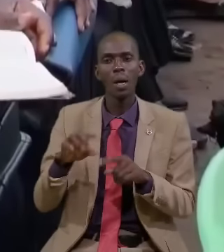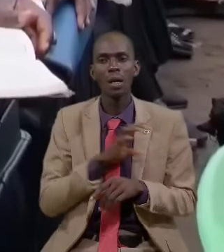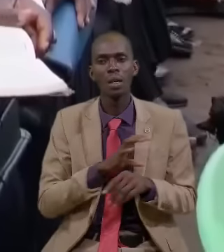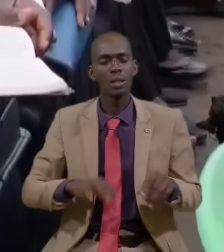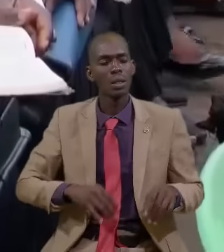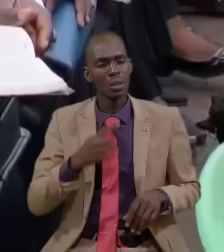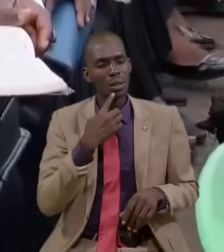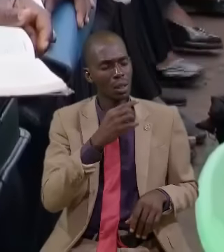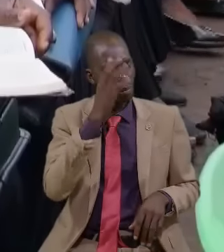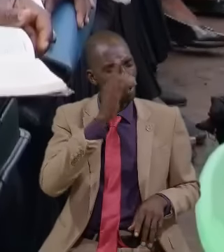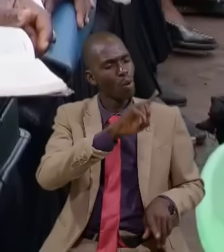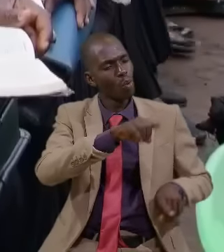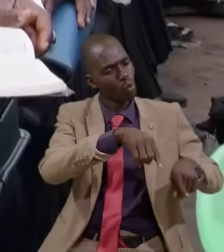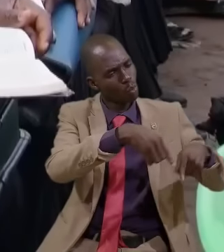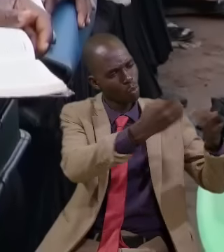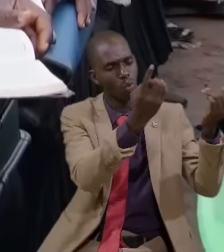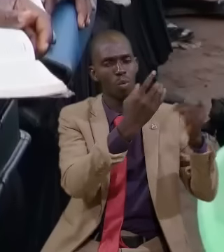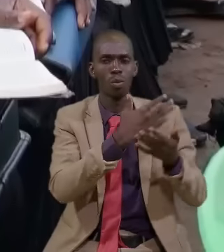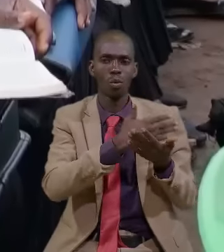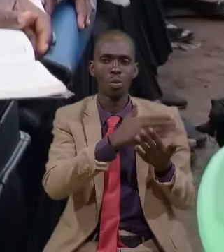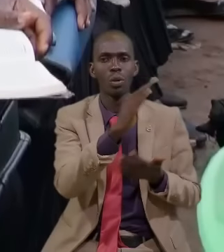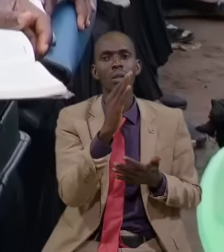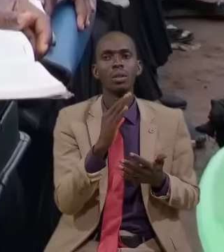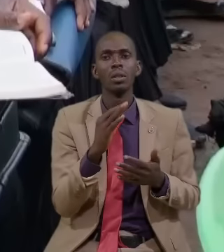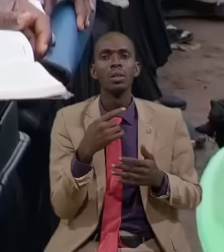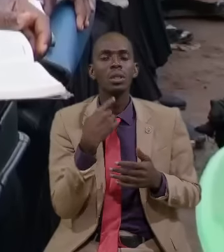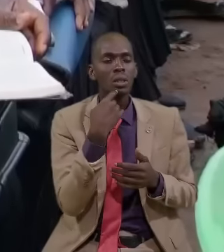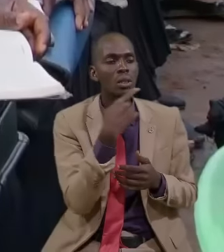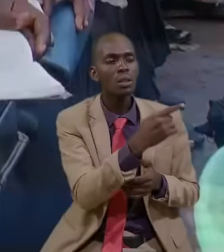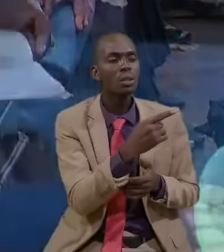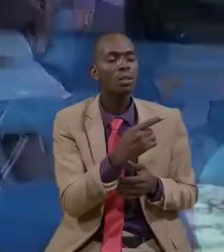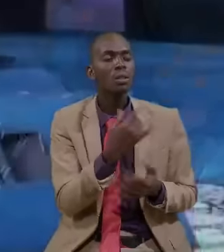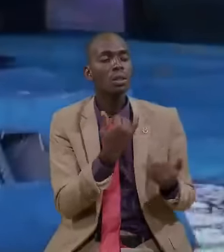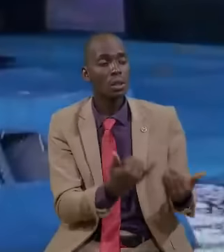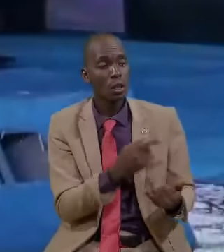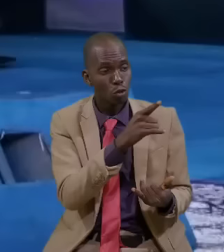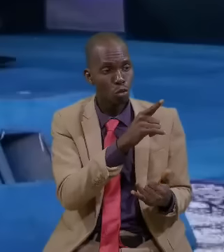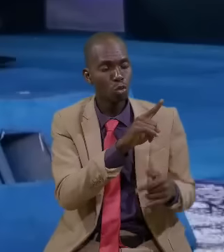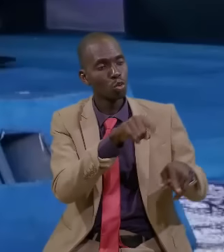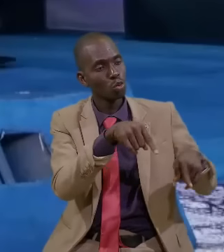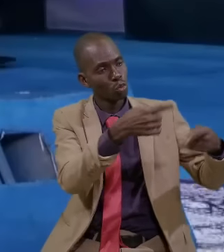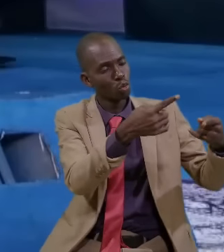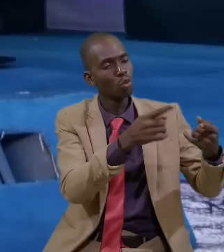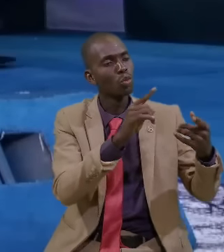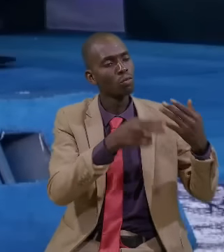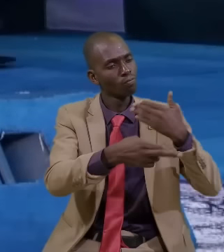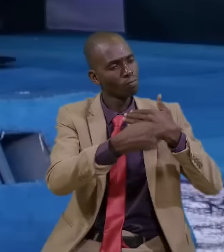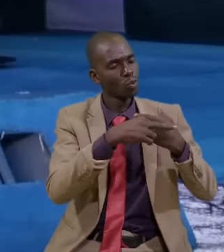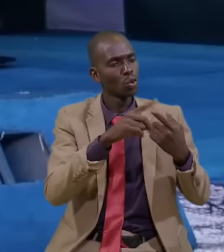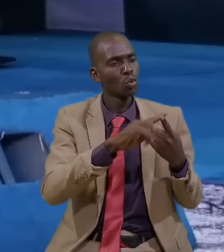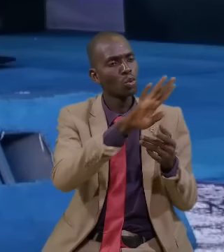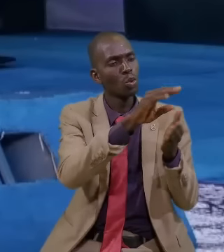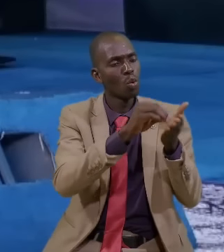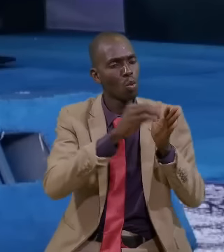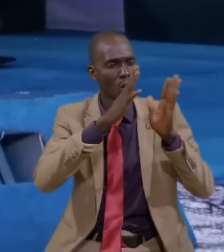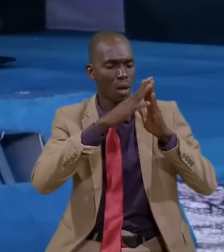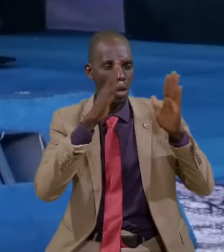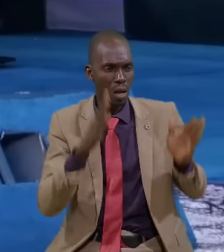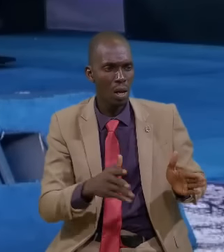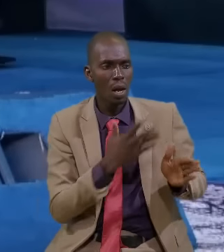saying, look at verse 39, return to thine own house and show